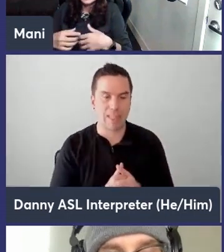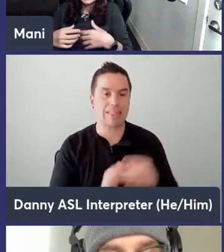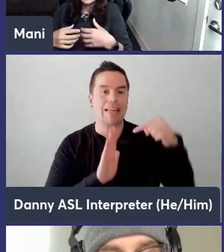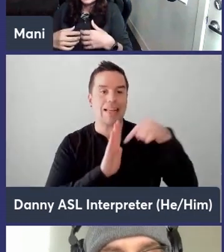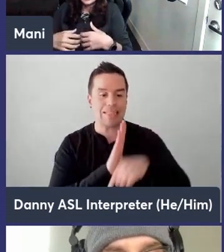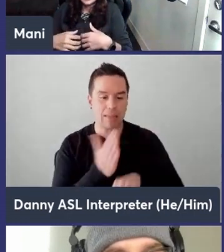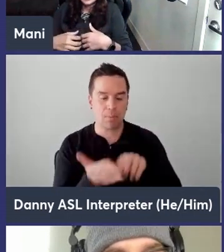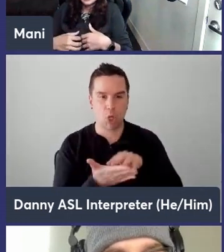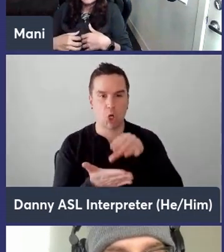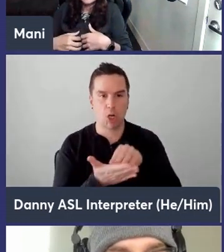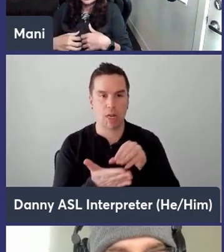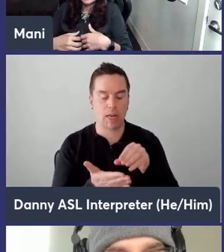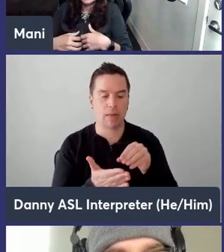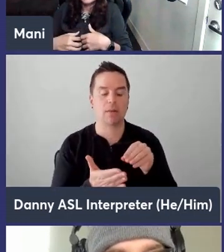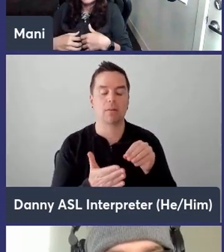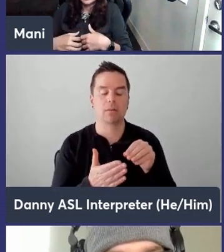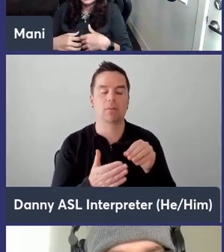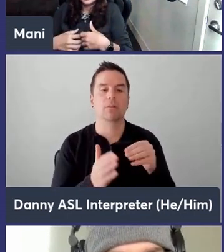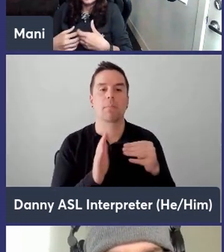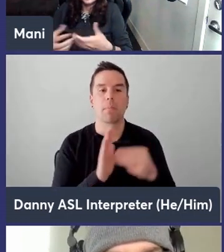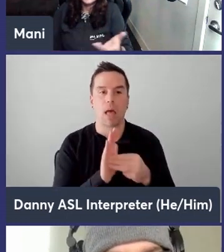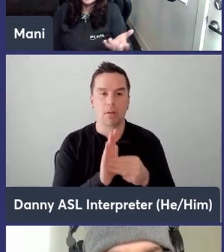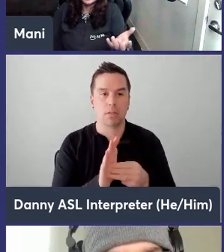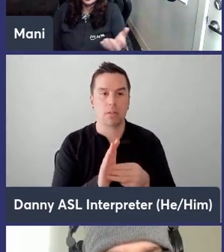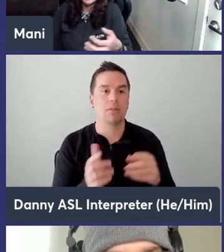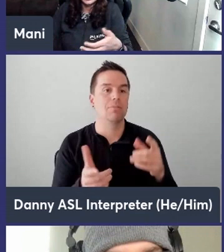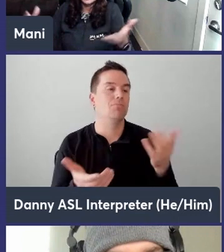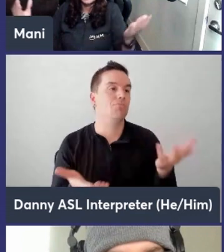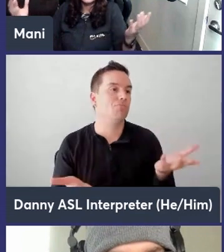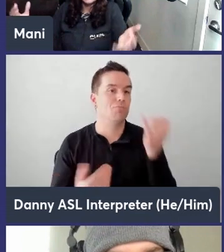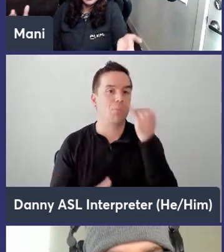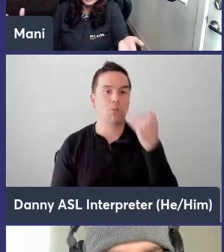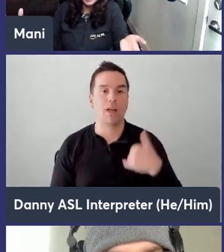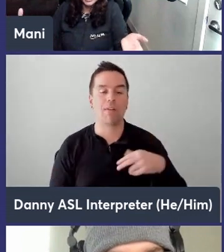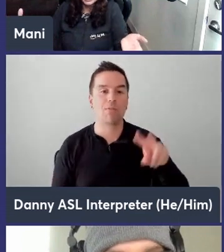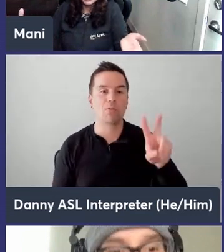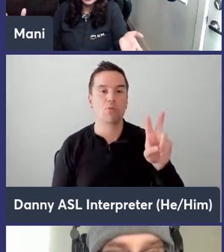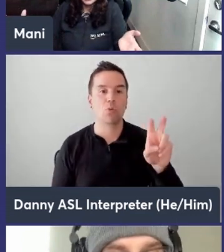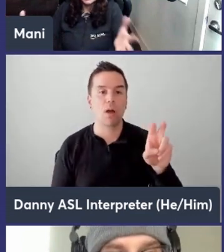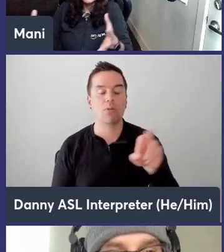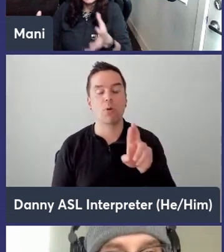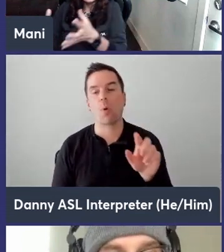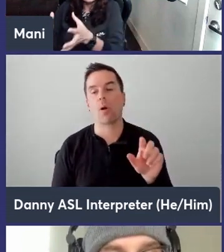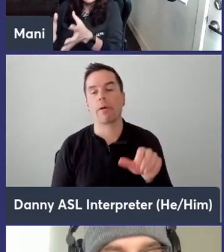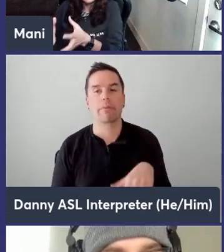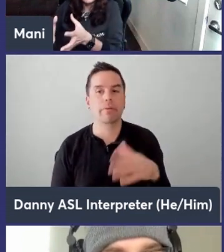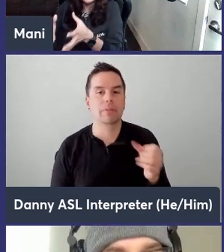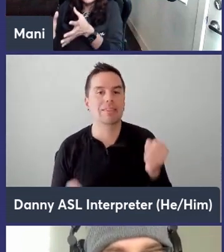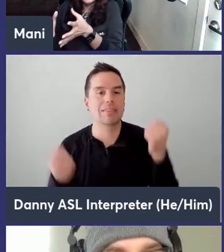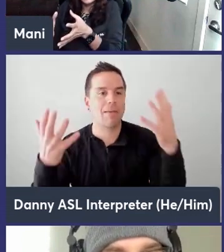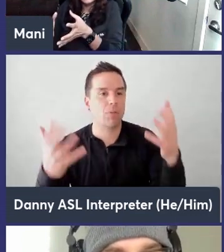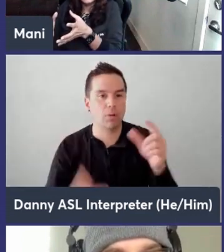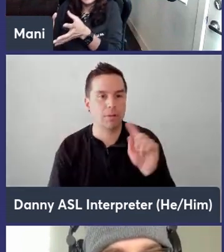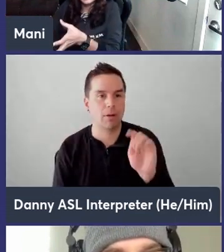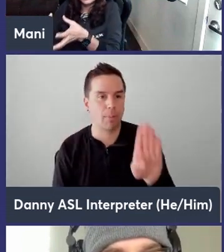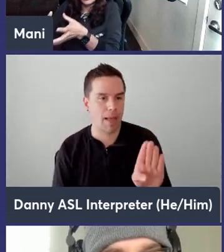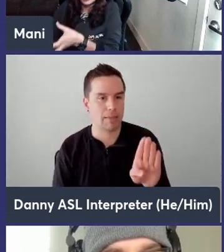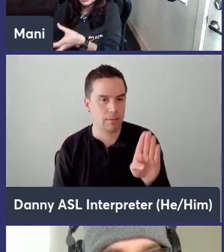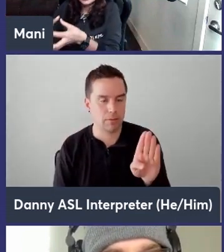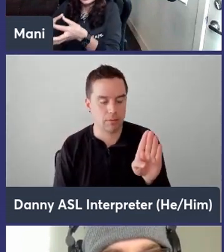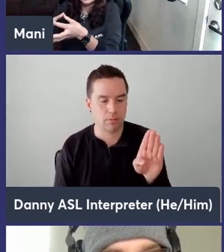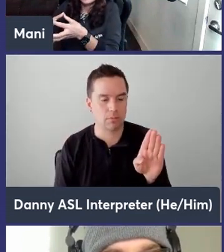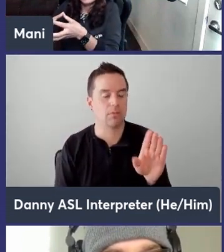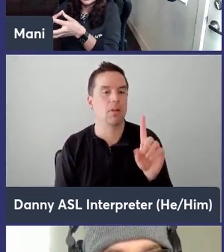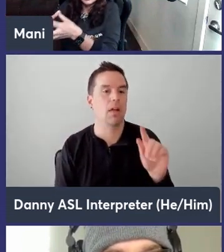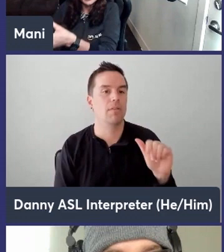And then I say I have let's say 200 GB of data, maybe terabytes of data. Now that's difficult to be trained